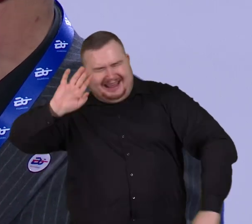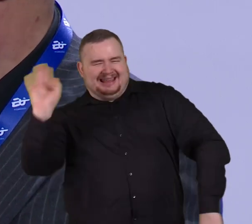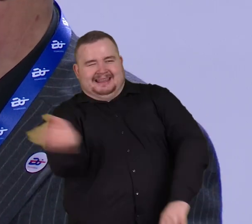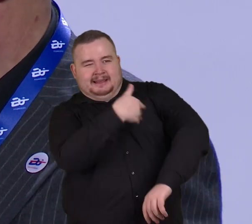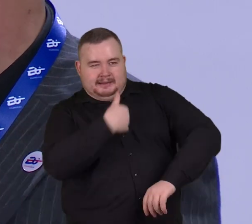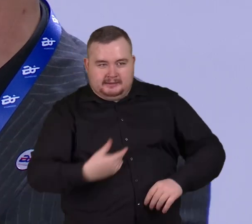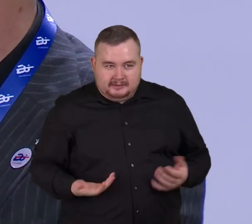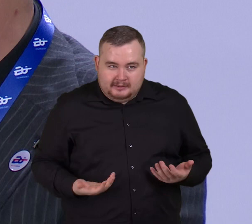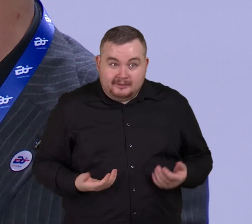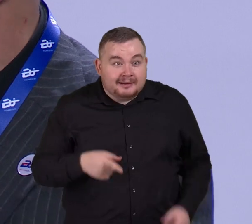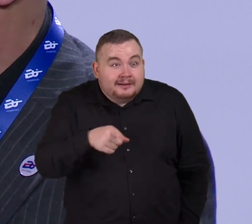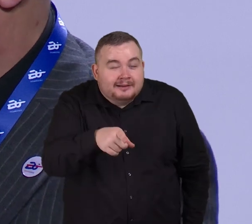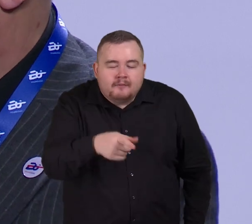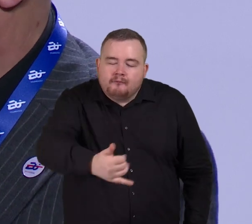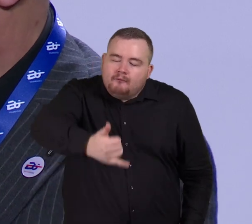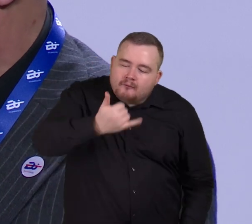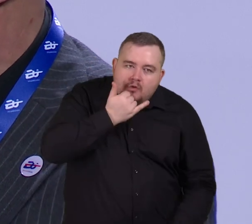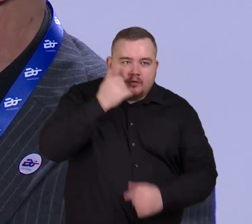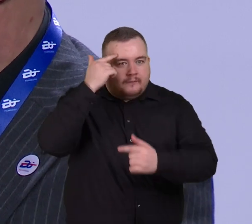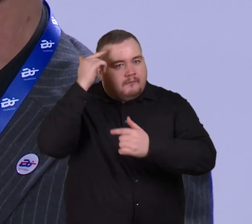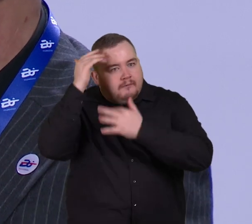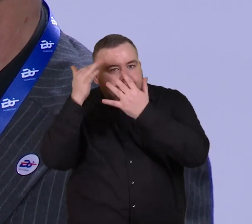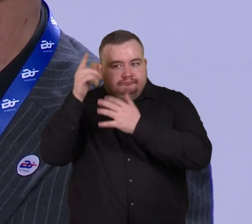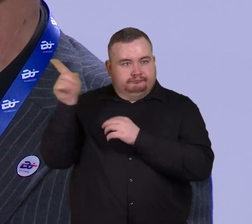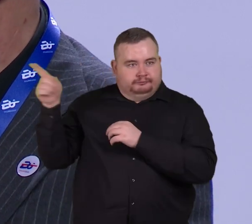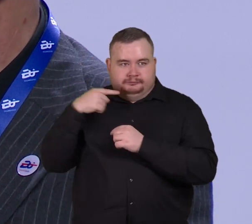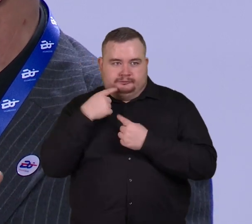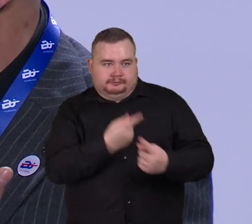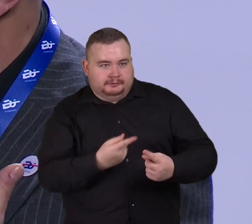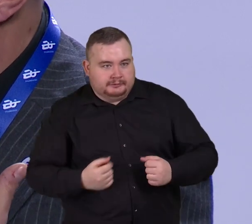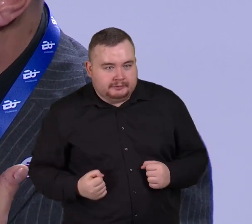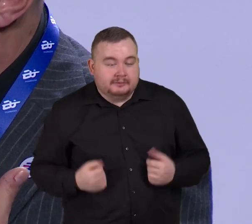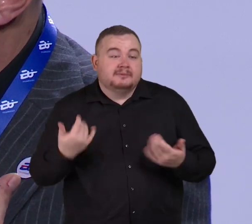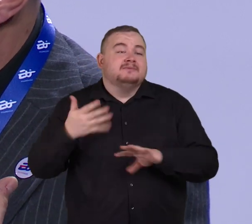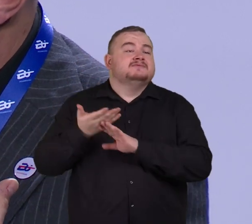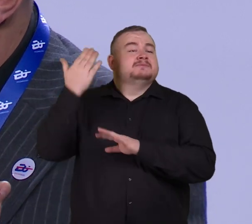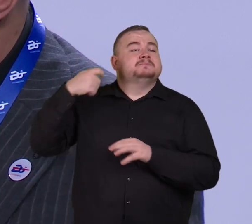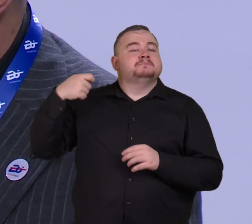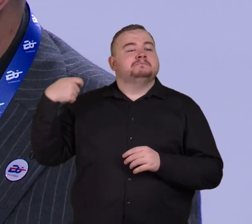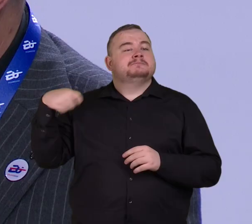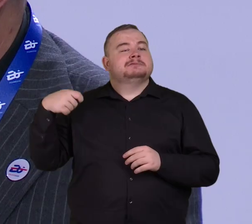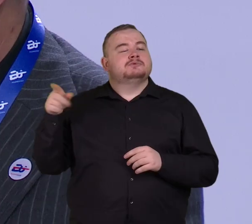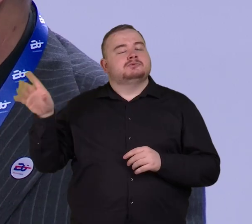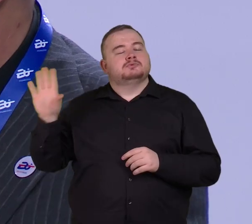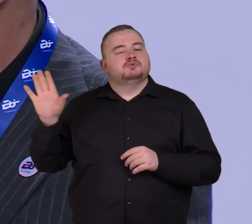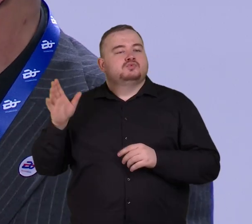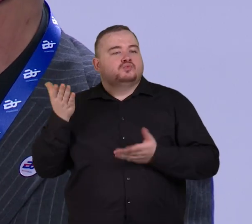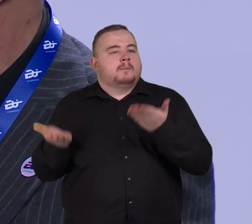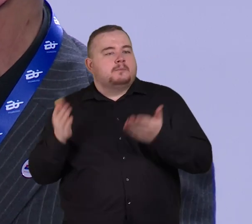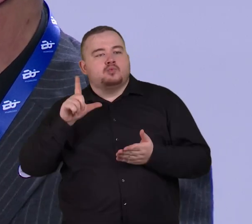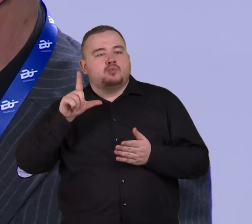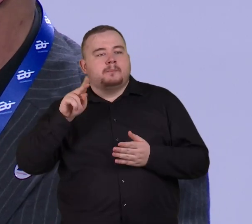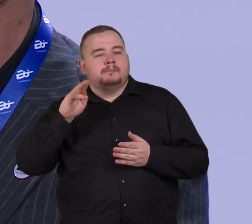"Oh, we're going to exploit these communes politically." But then it turned out